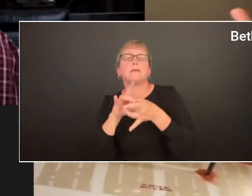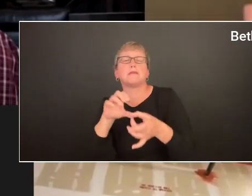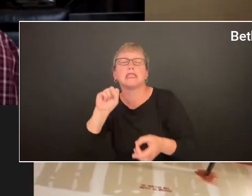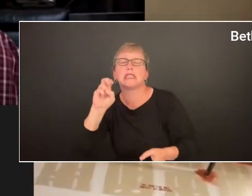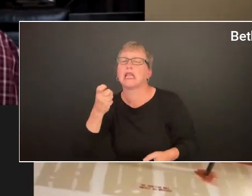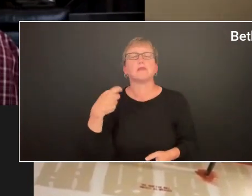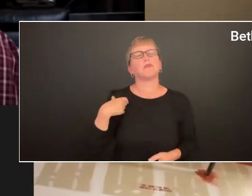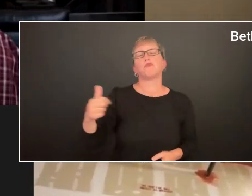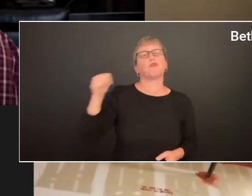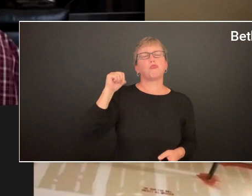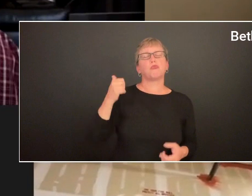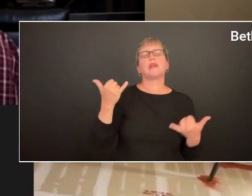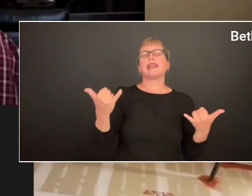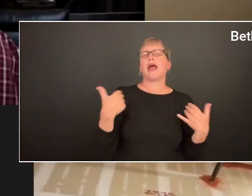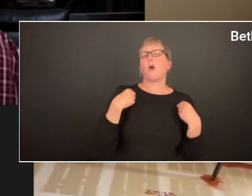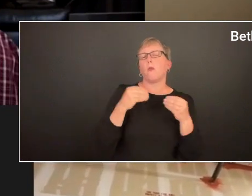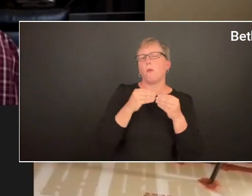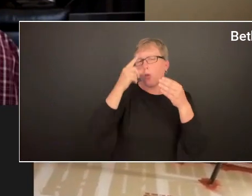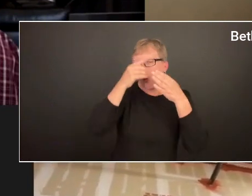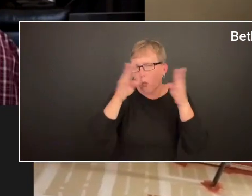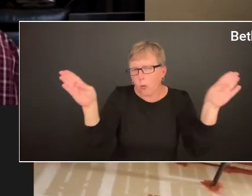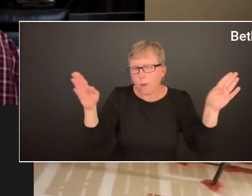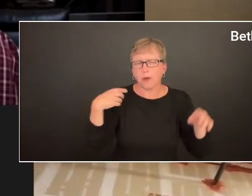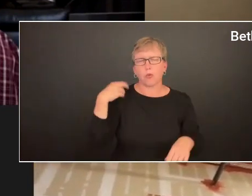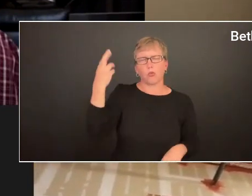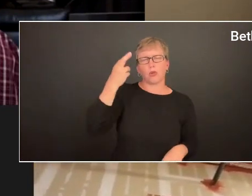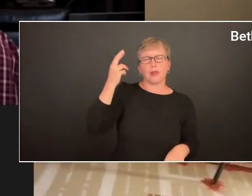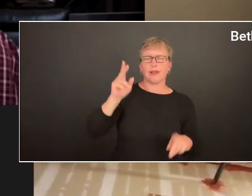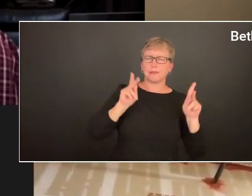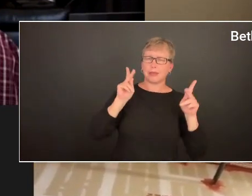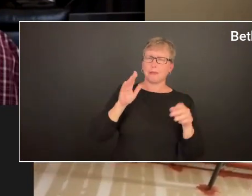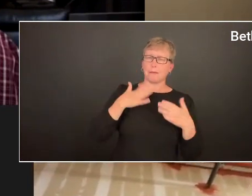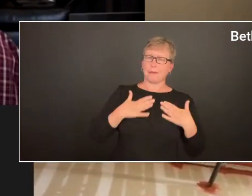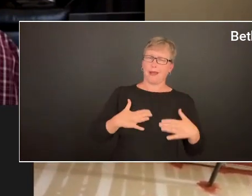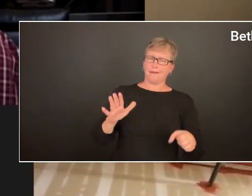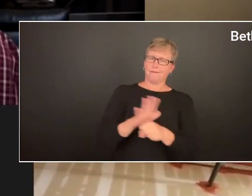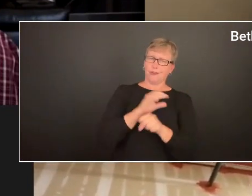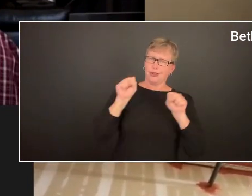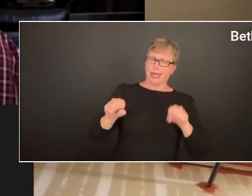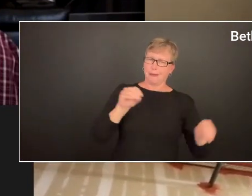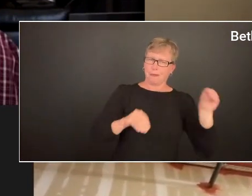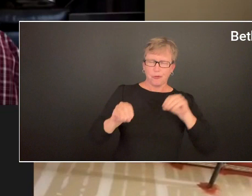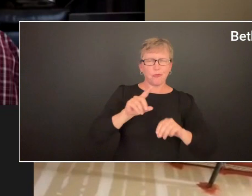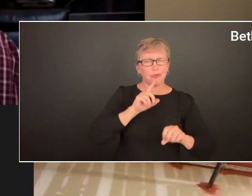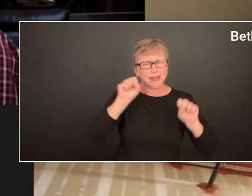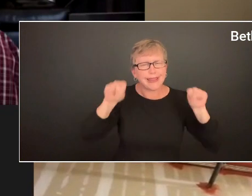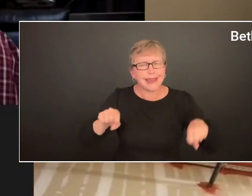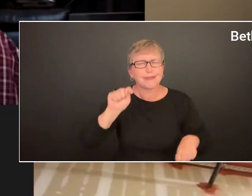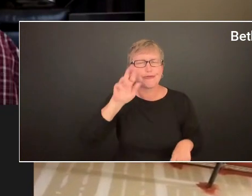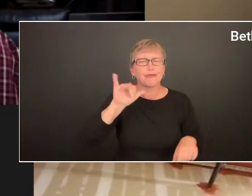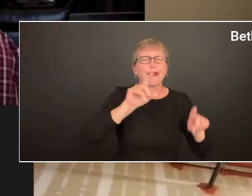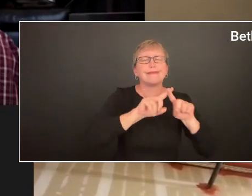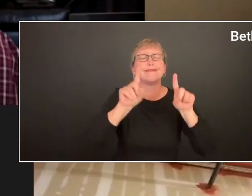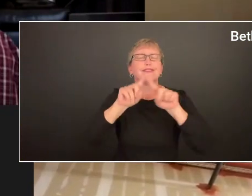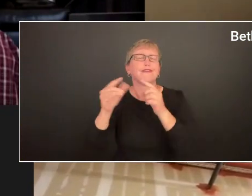never, ever had even thought of to do for an able-bodied marriage. And it would work for an able-bodied marriage,